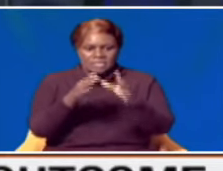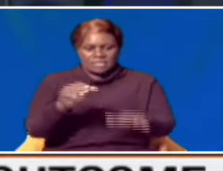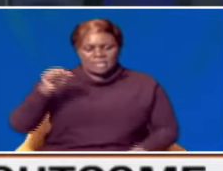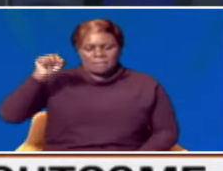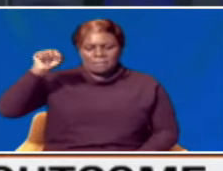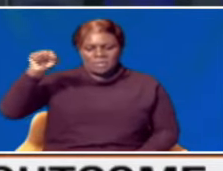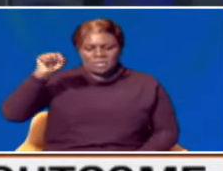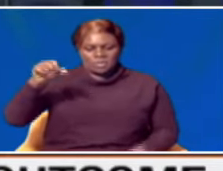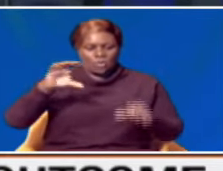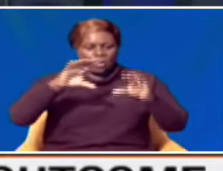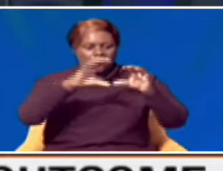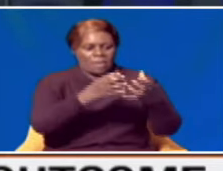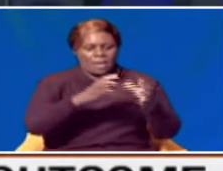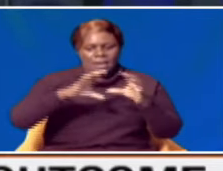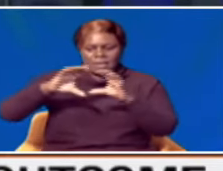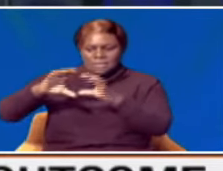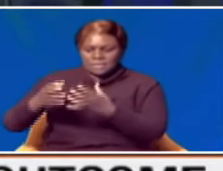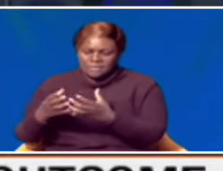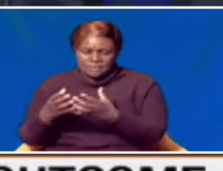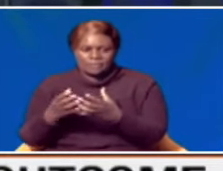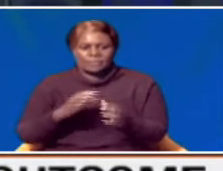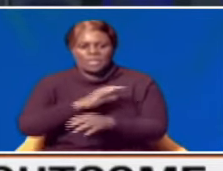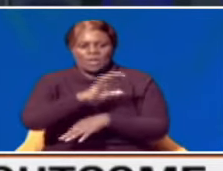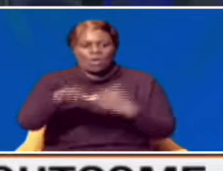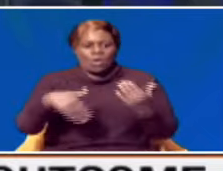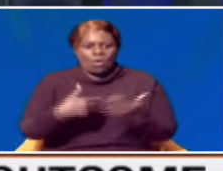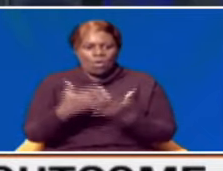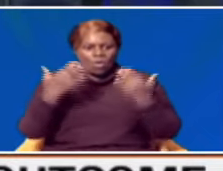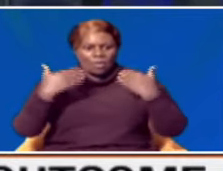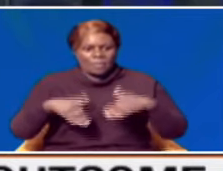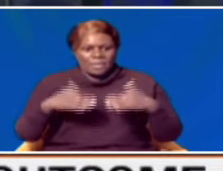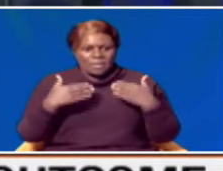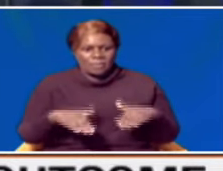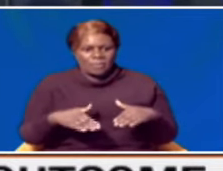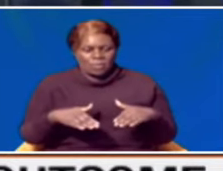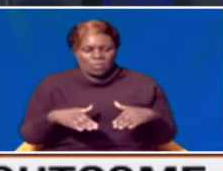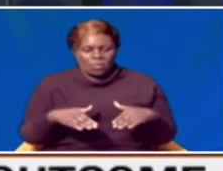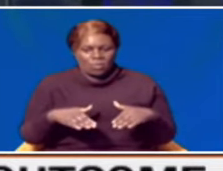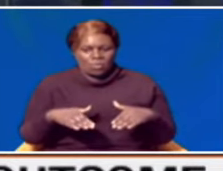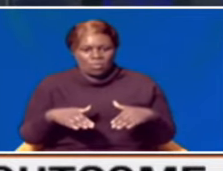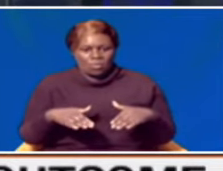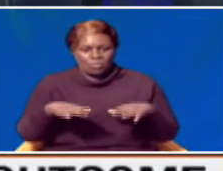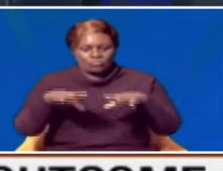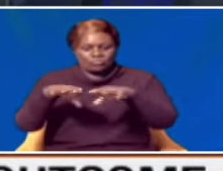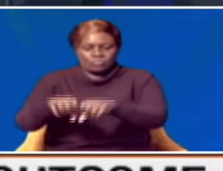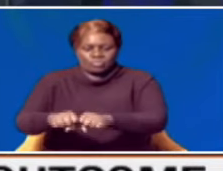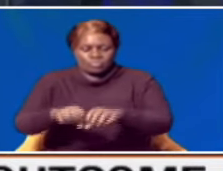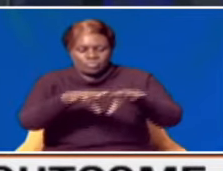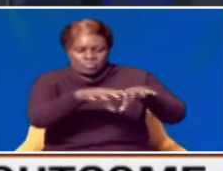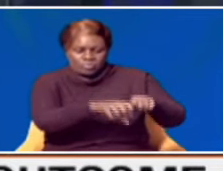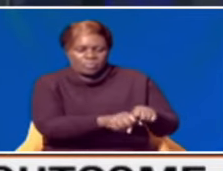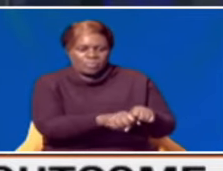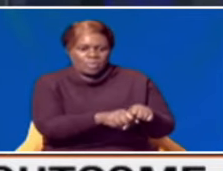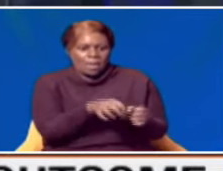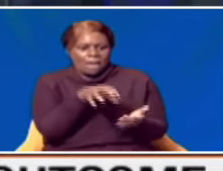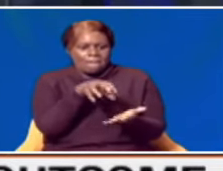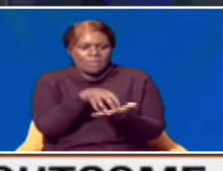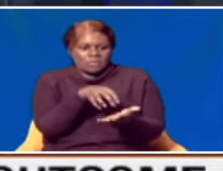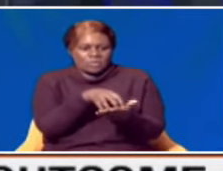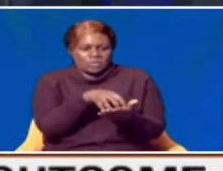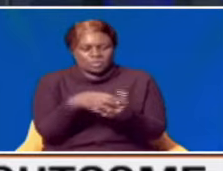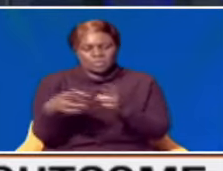political parties, as all those who occupied or occupy positions